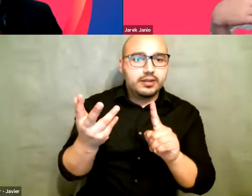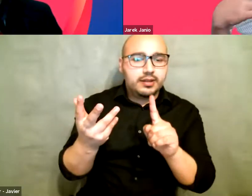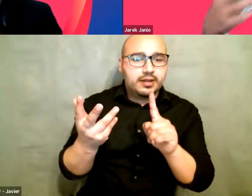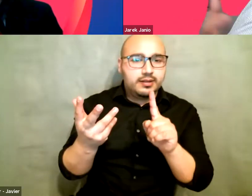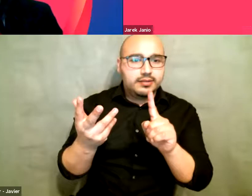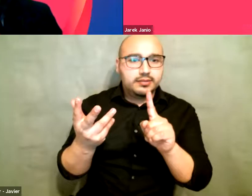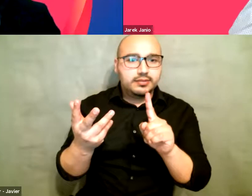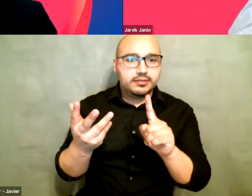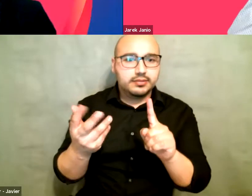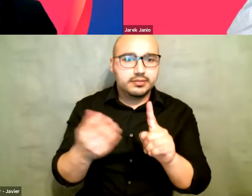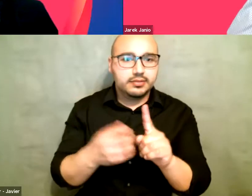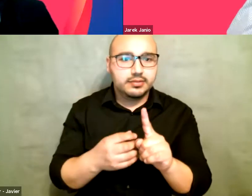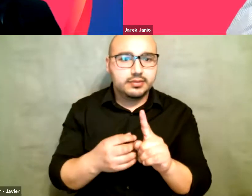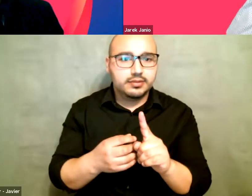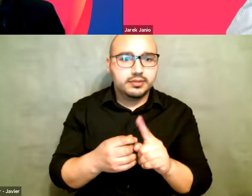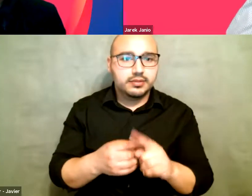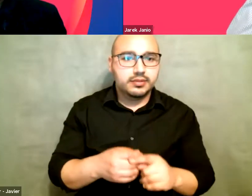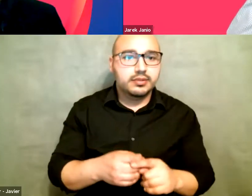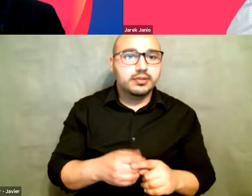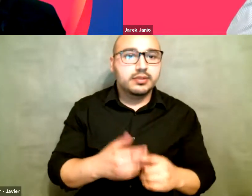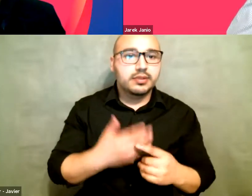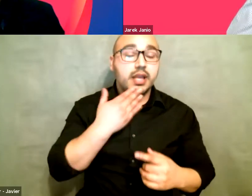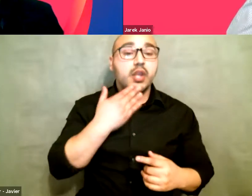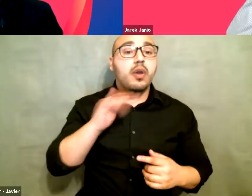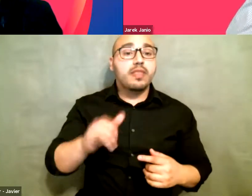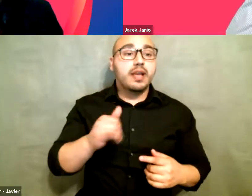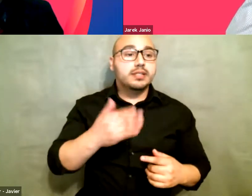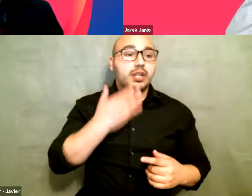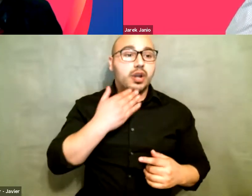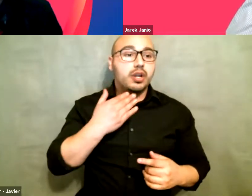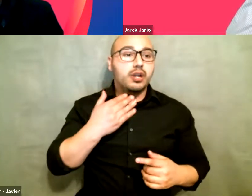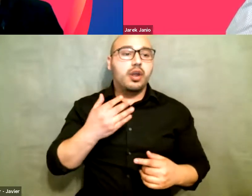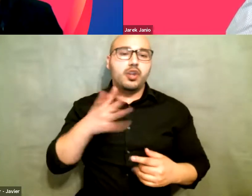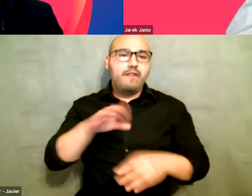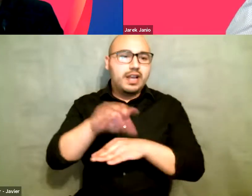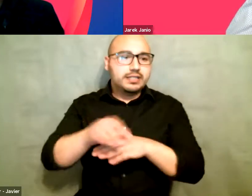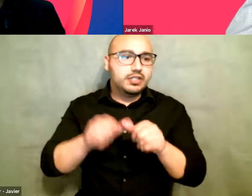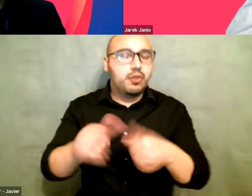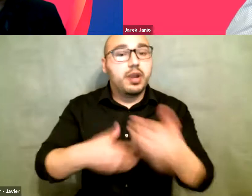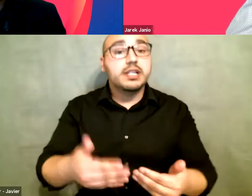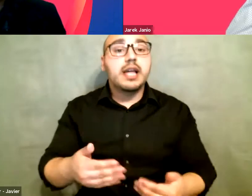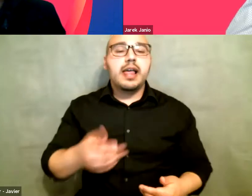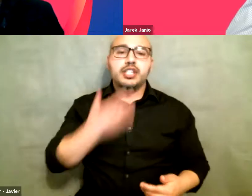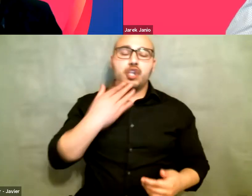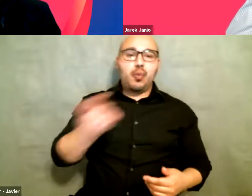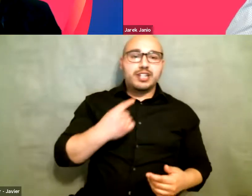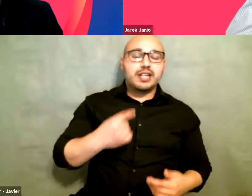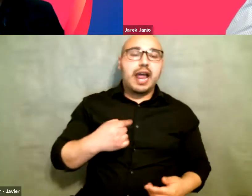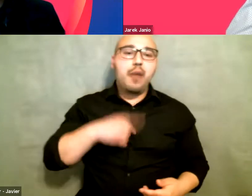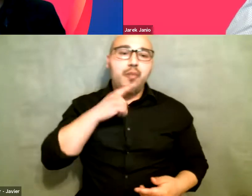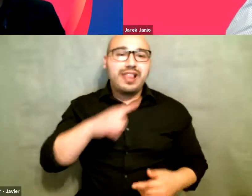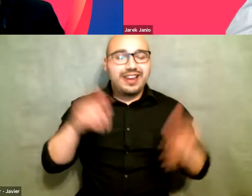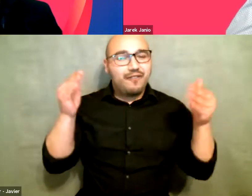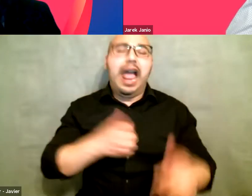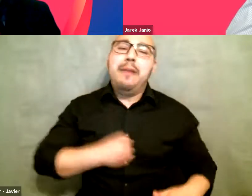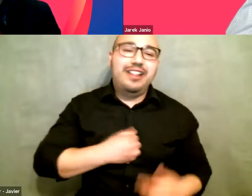guideline to continue the process? No, thank you. That's a great question. So I'm really going to lean into this one. I apologize in